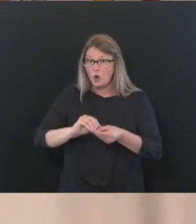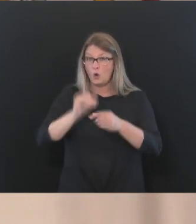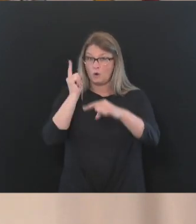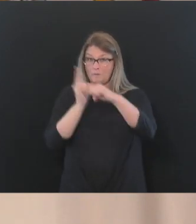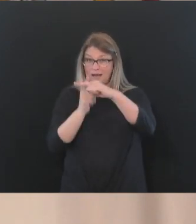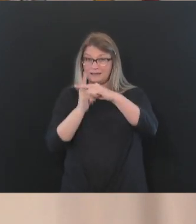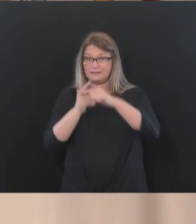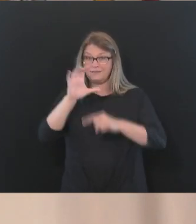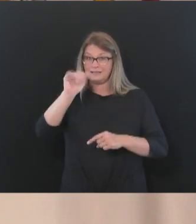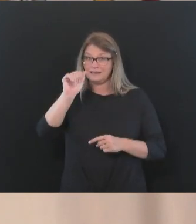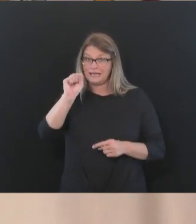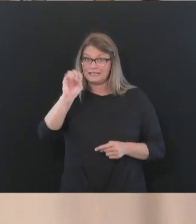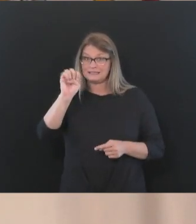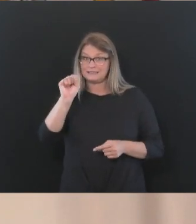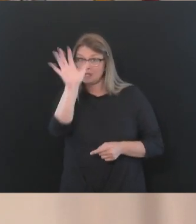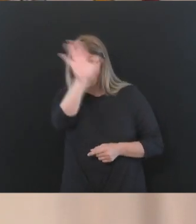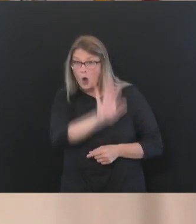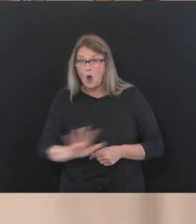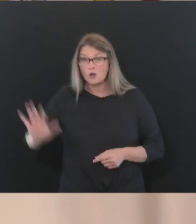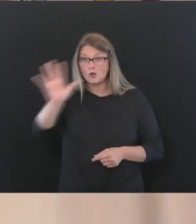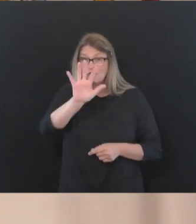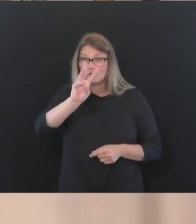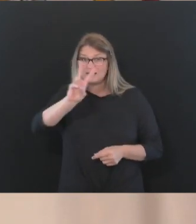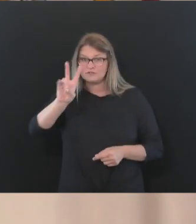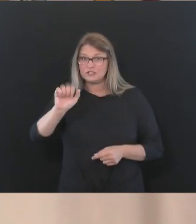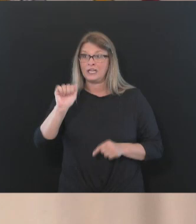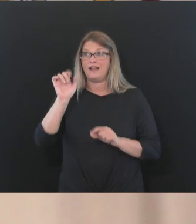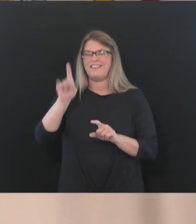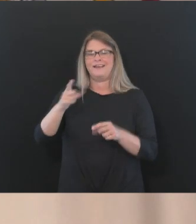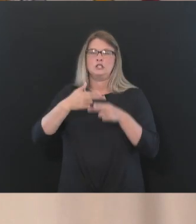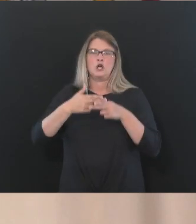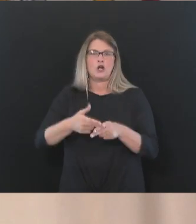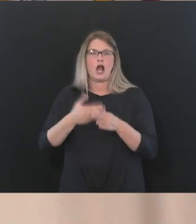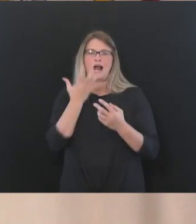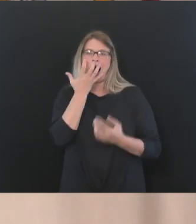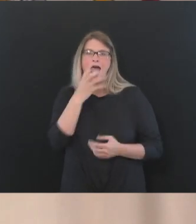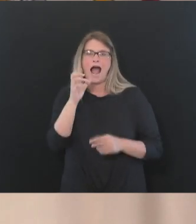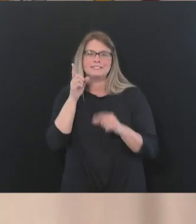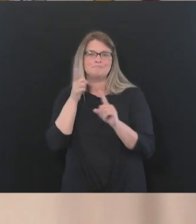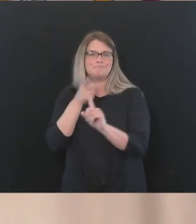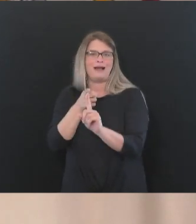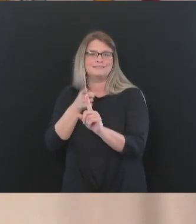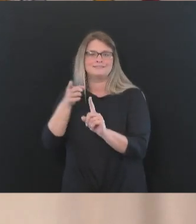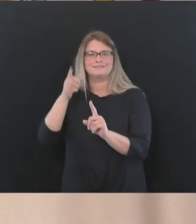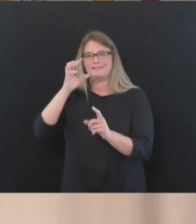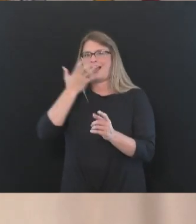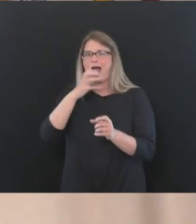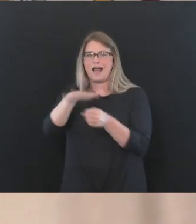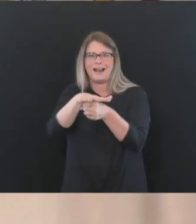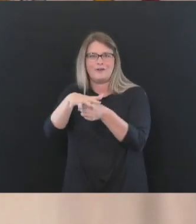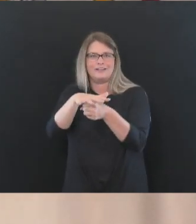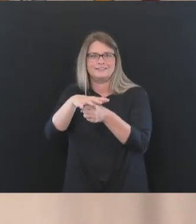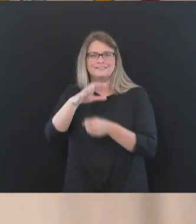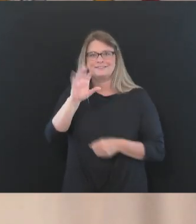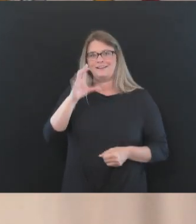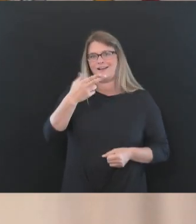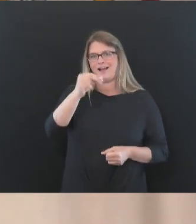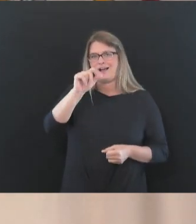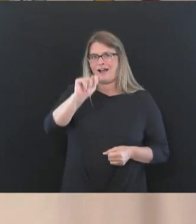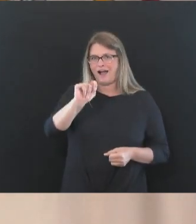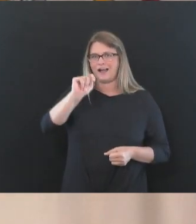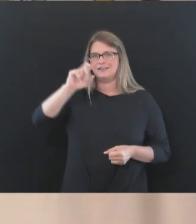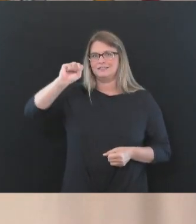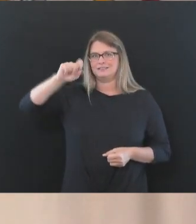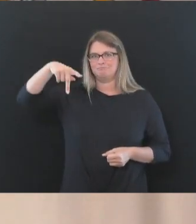we have in this state. They're true hotspots, and we need to stay right dead on top of this, and that's what we're trying